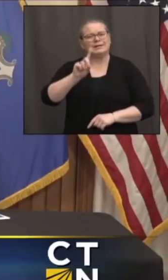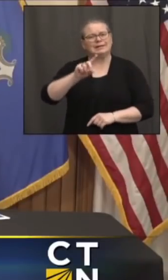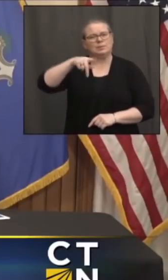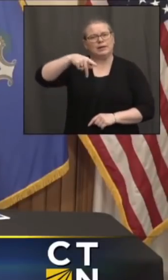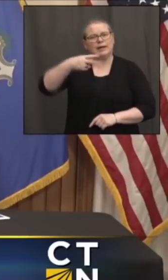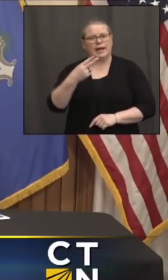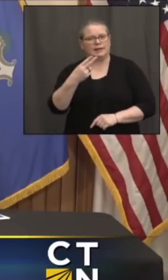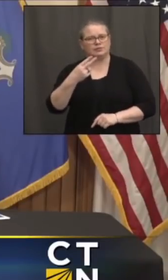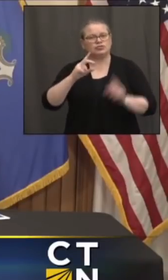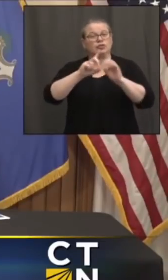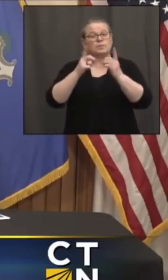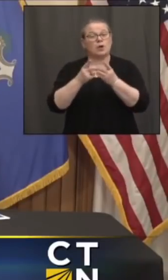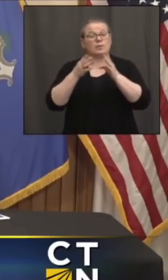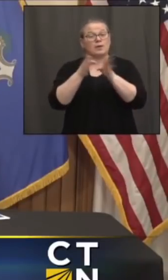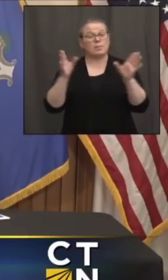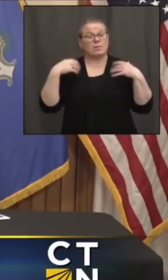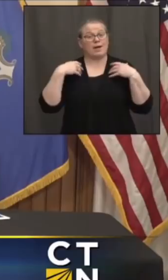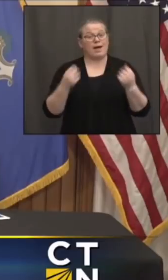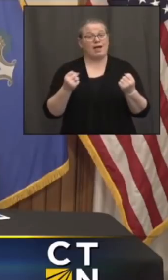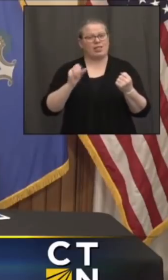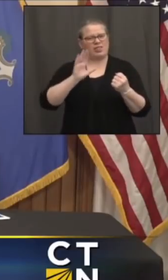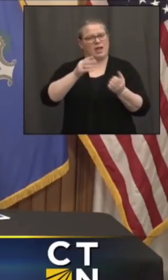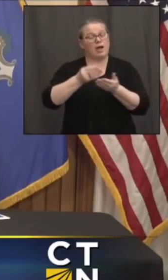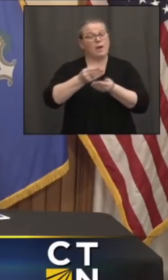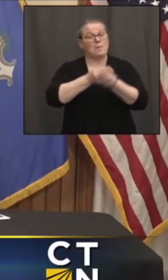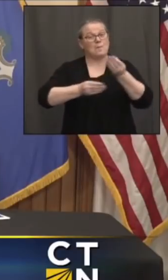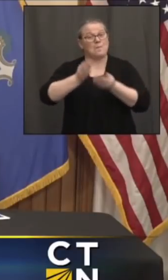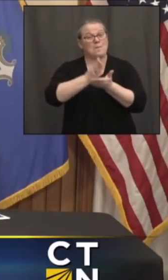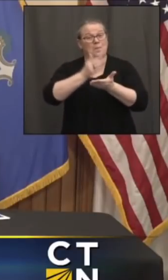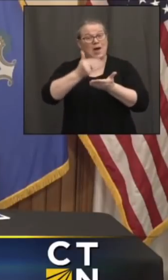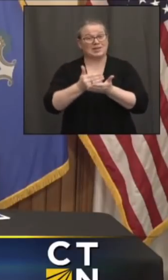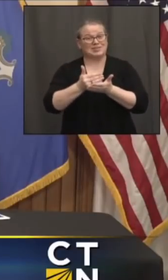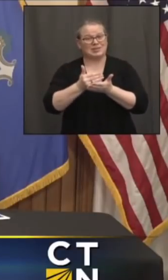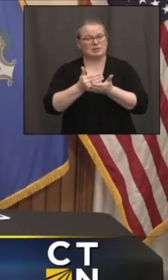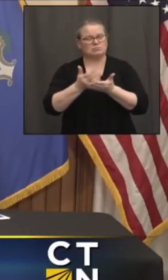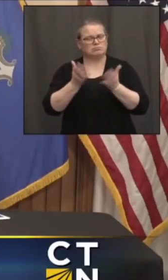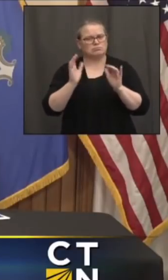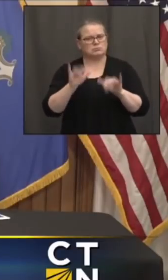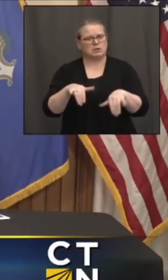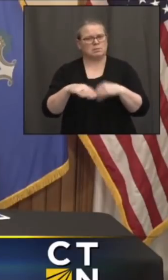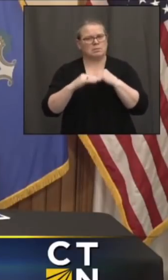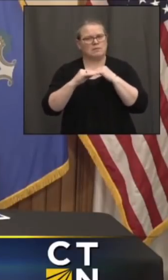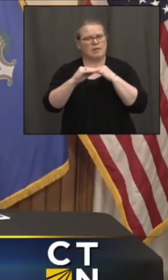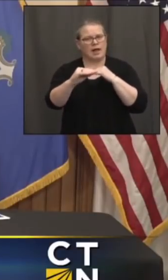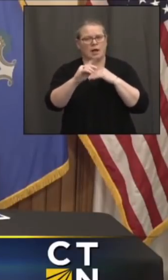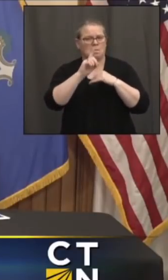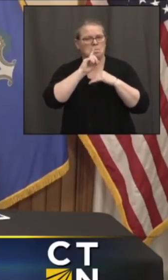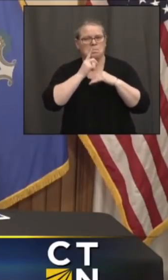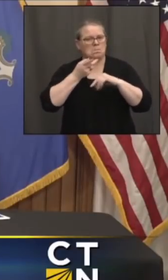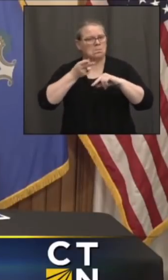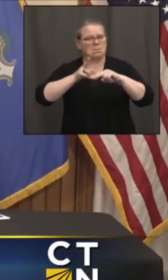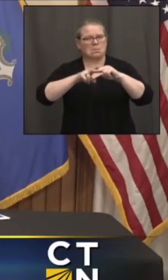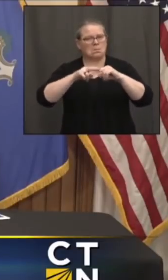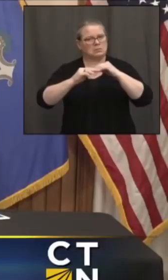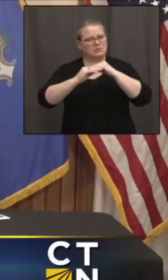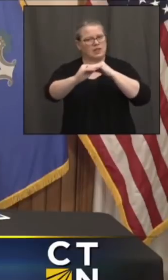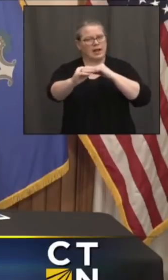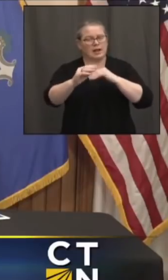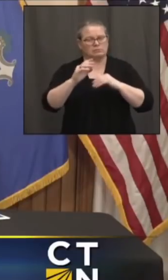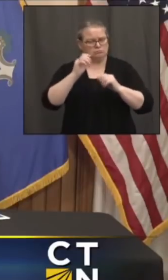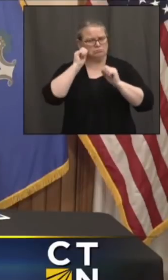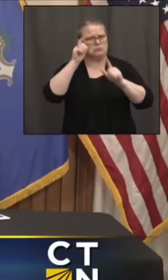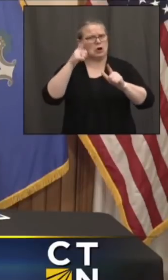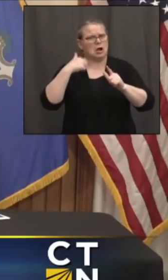flat, which kind of surprised me given that the Mathematica report pointed to the fact that they